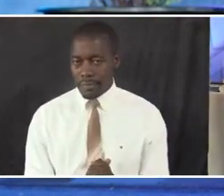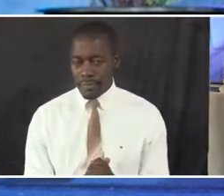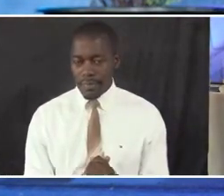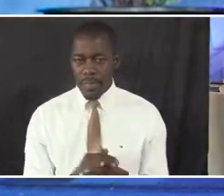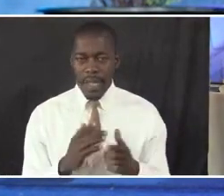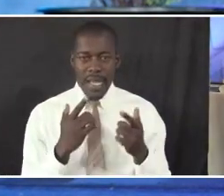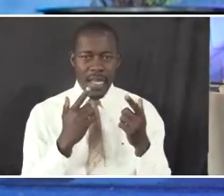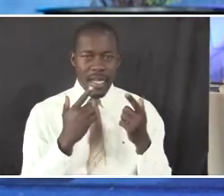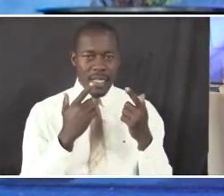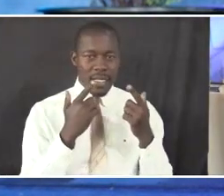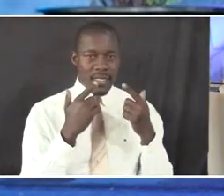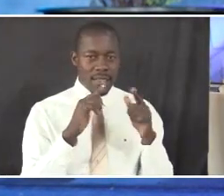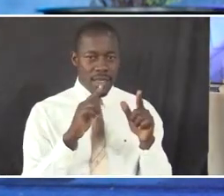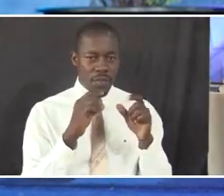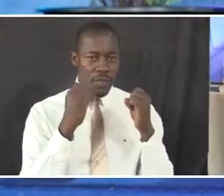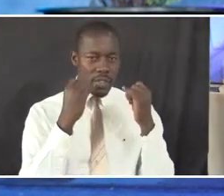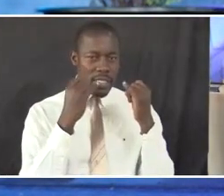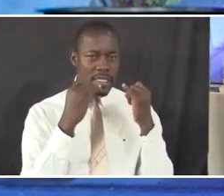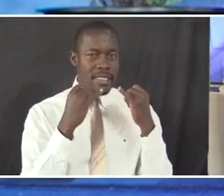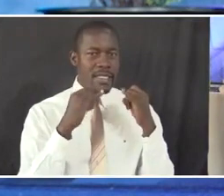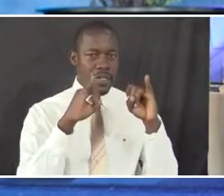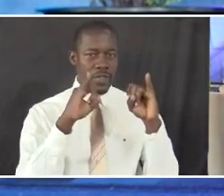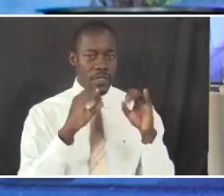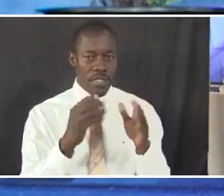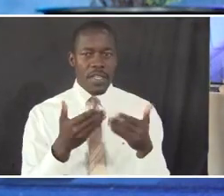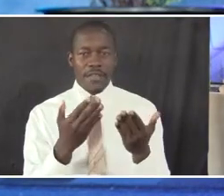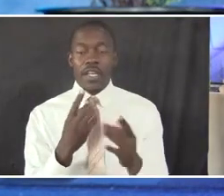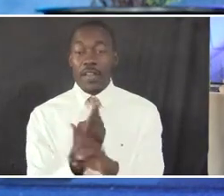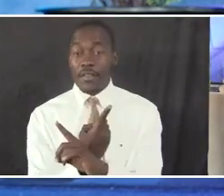is given, as I said, in different forms.